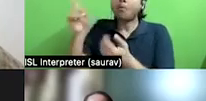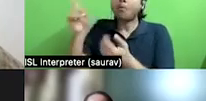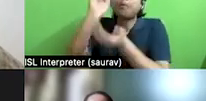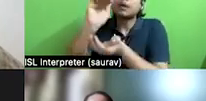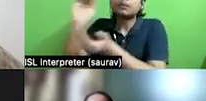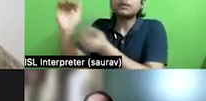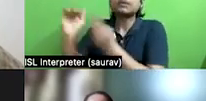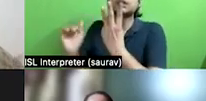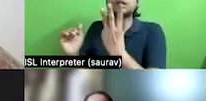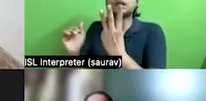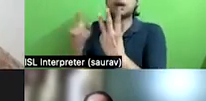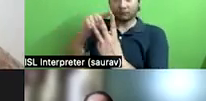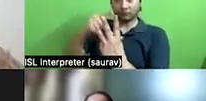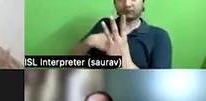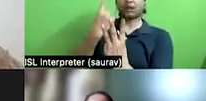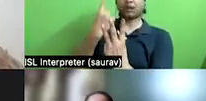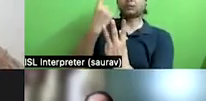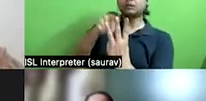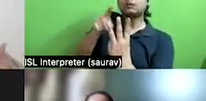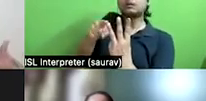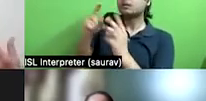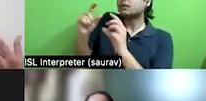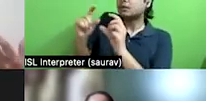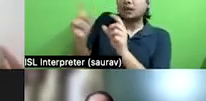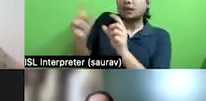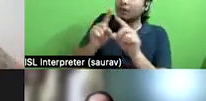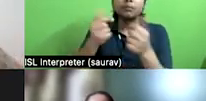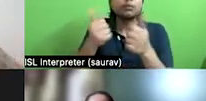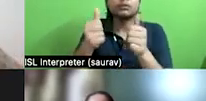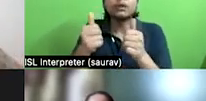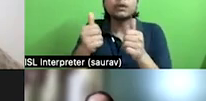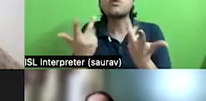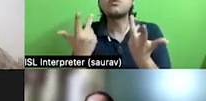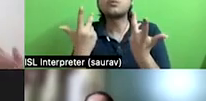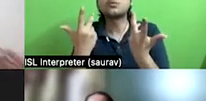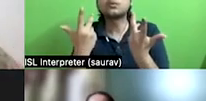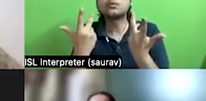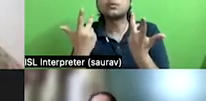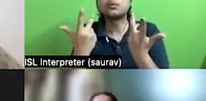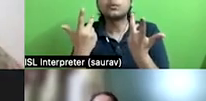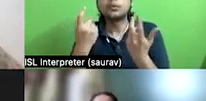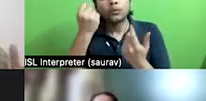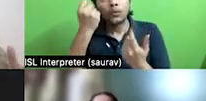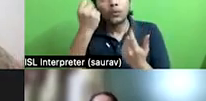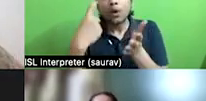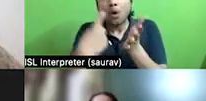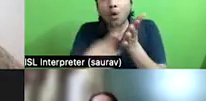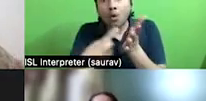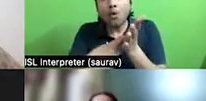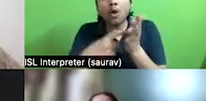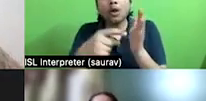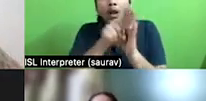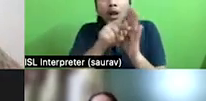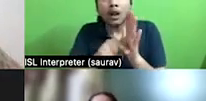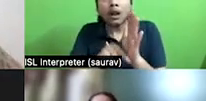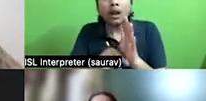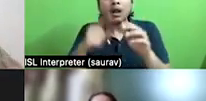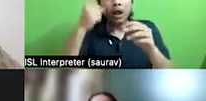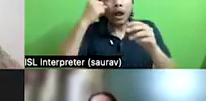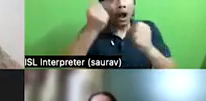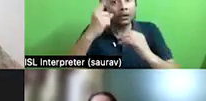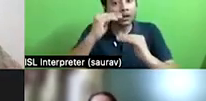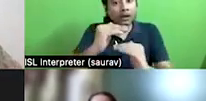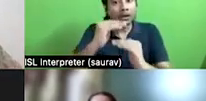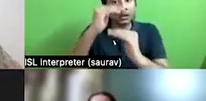travel. Now, because of these structures, what are the structures? Less hospitals and travel